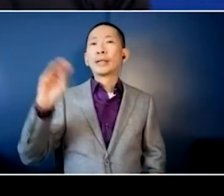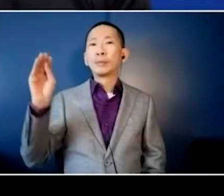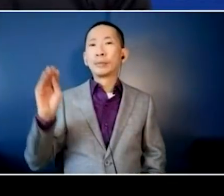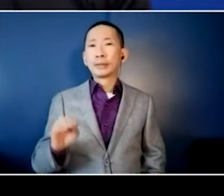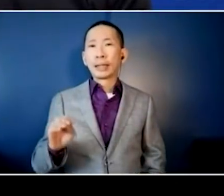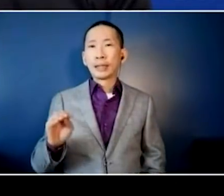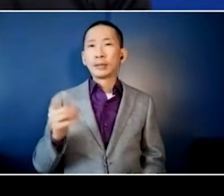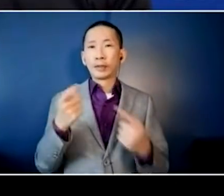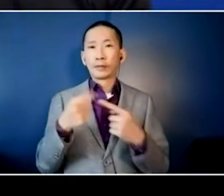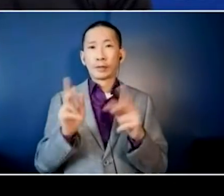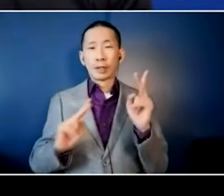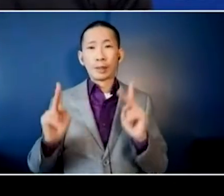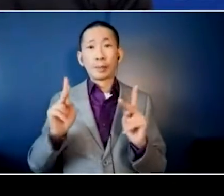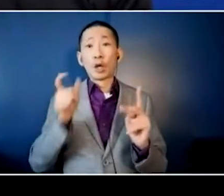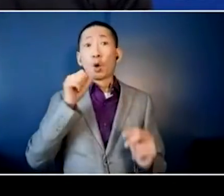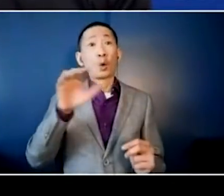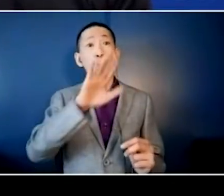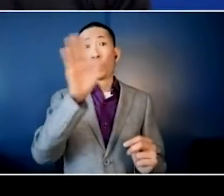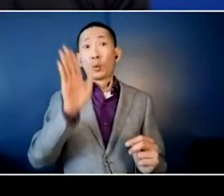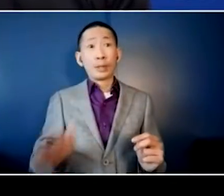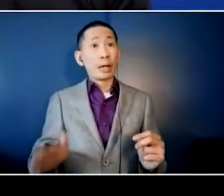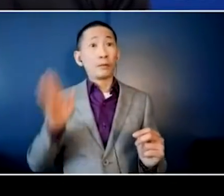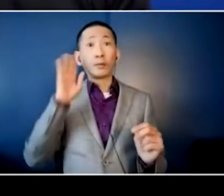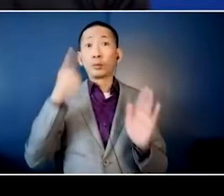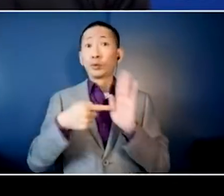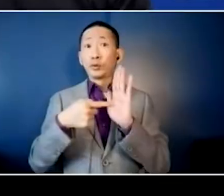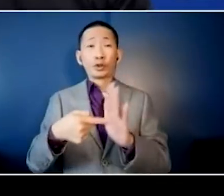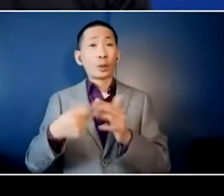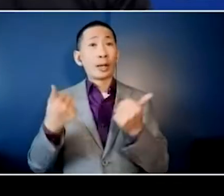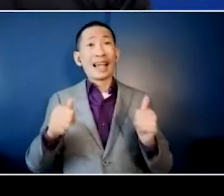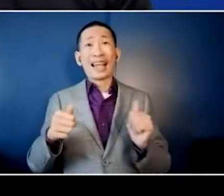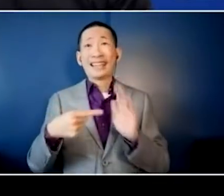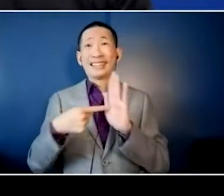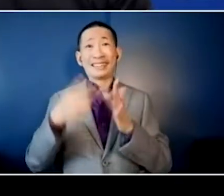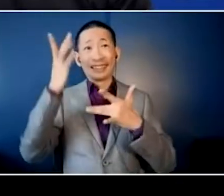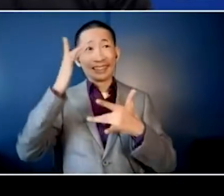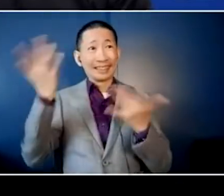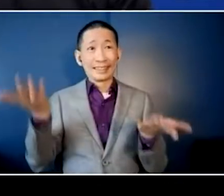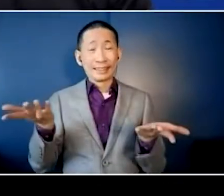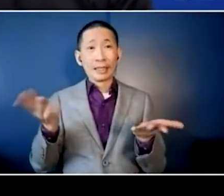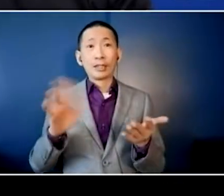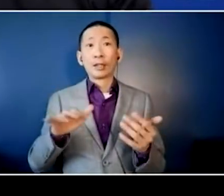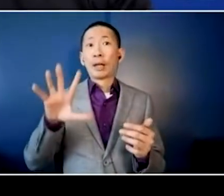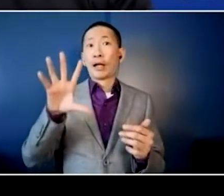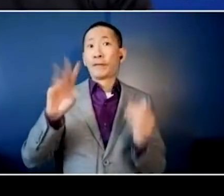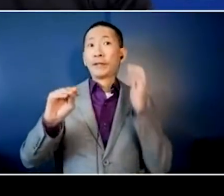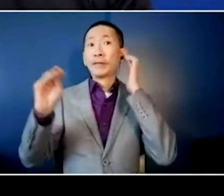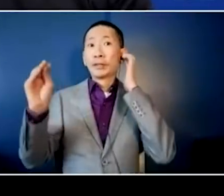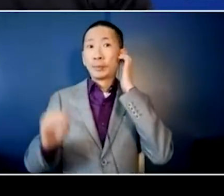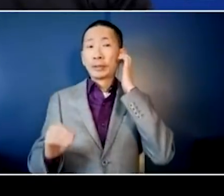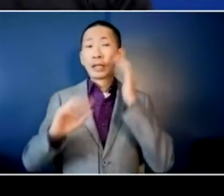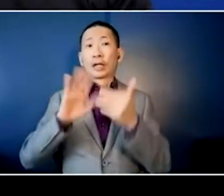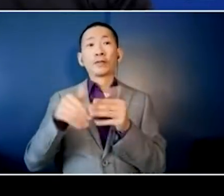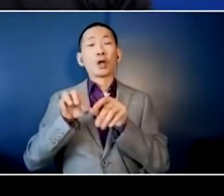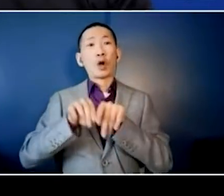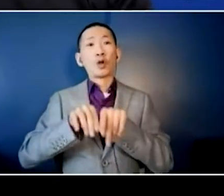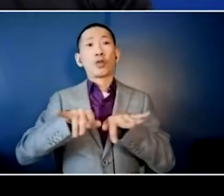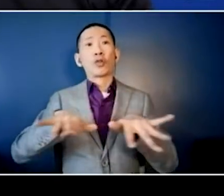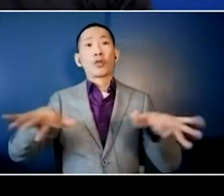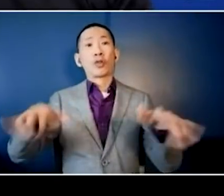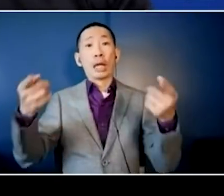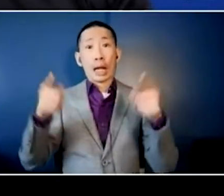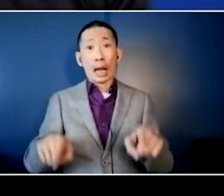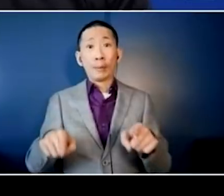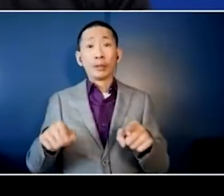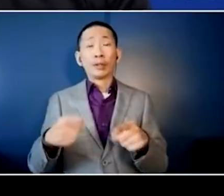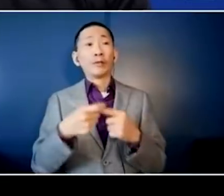from people who will never ever get symptoms. So a little bit more than 50% of all the transmissions occur from someone